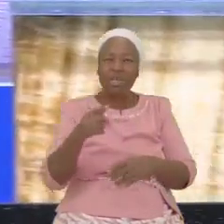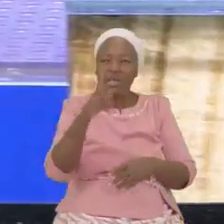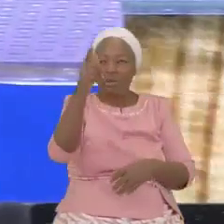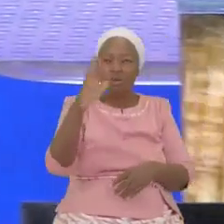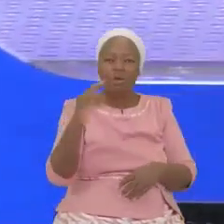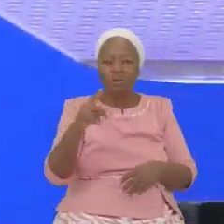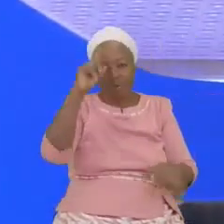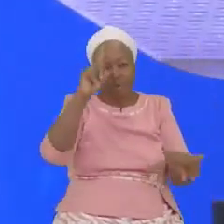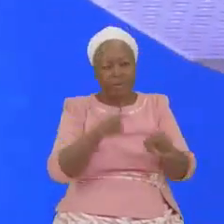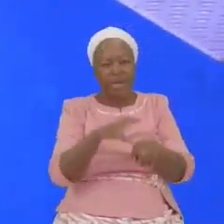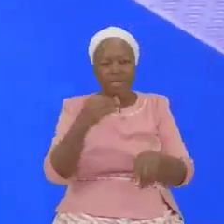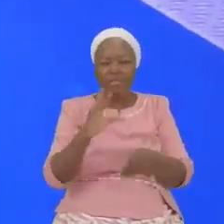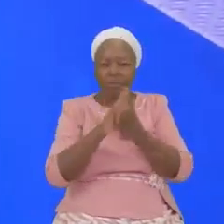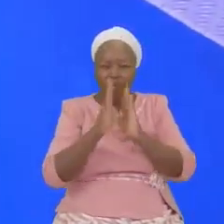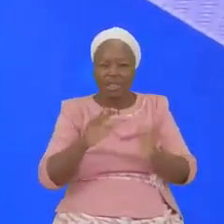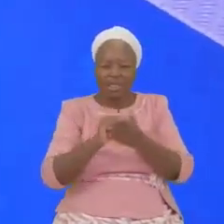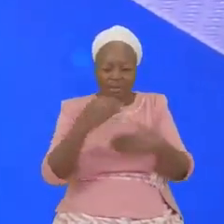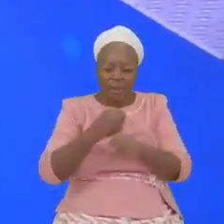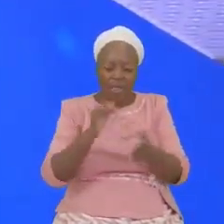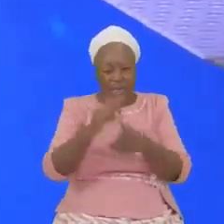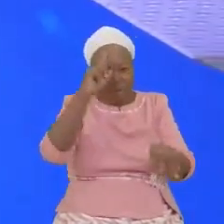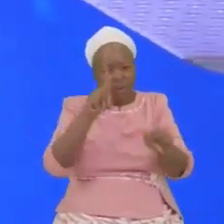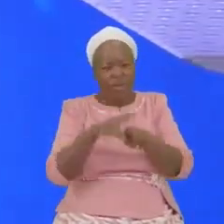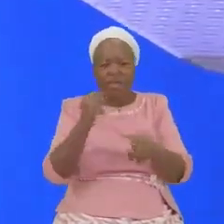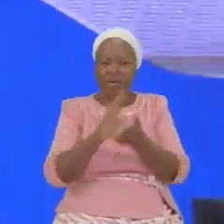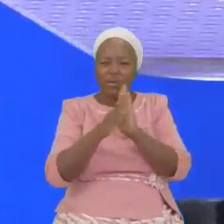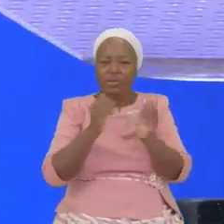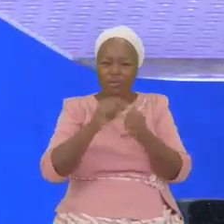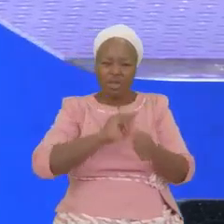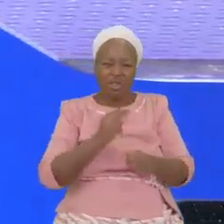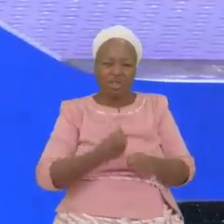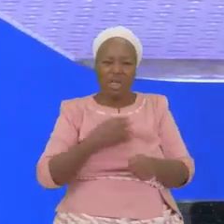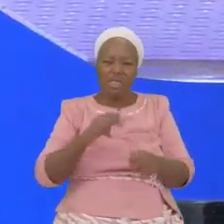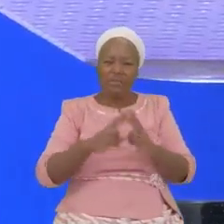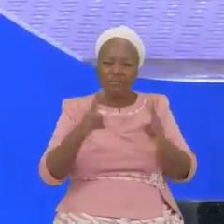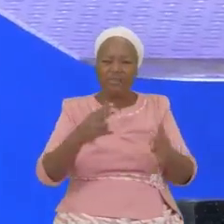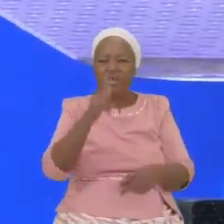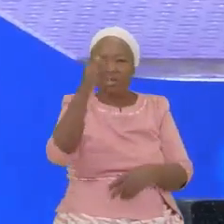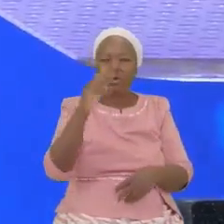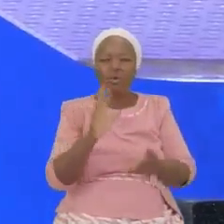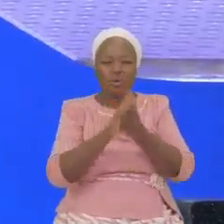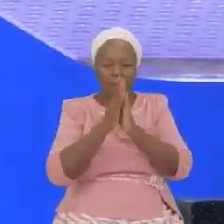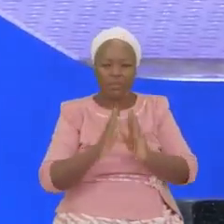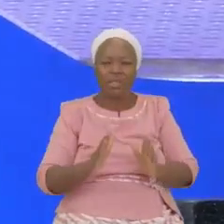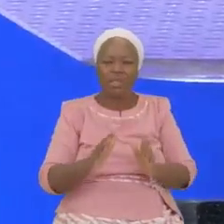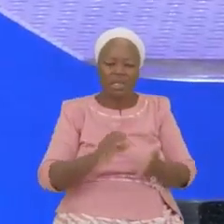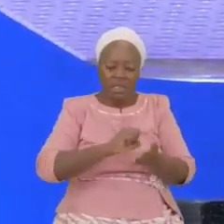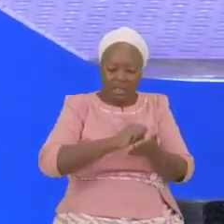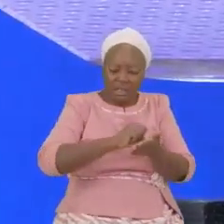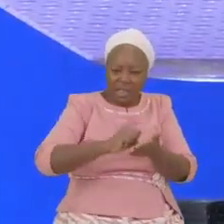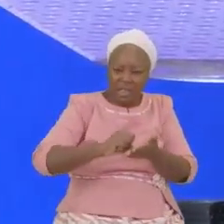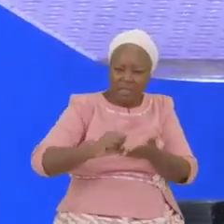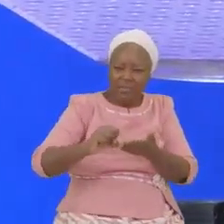makes a covenant of peace with us. It says, and the very God of peace sanctify